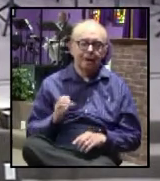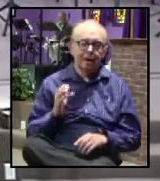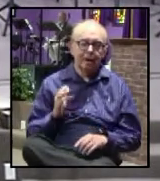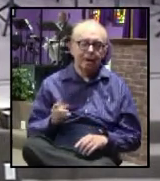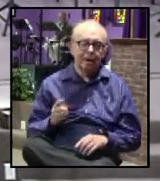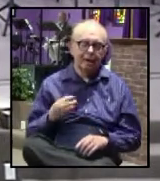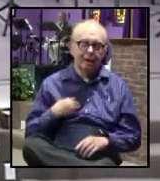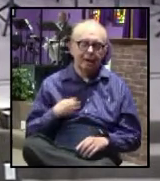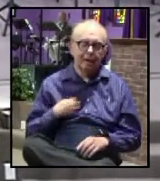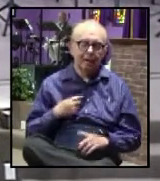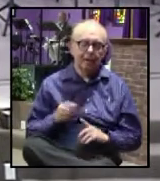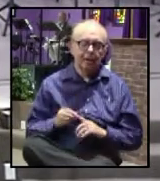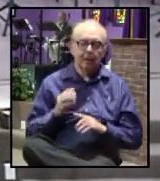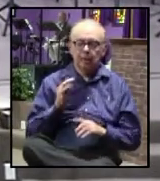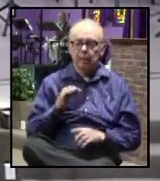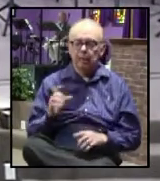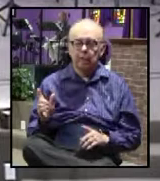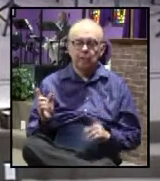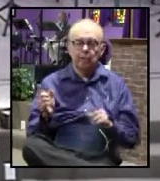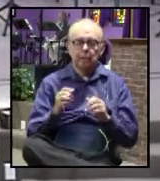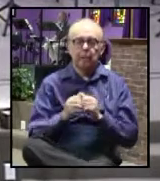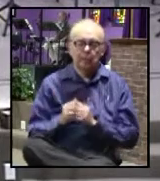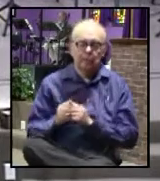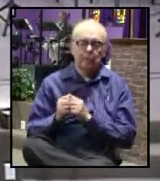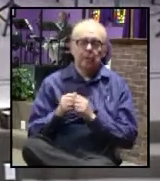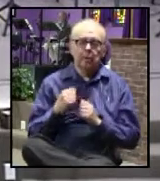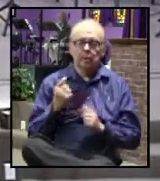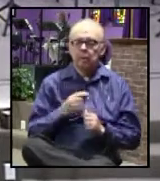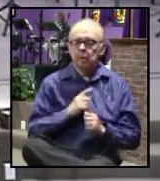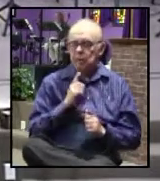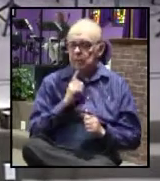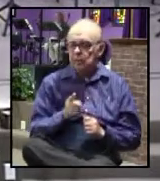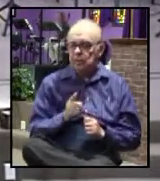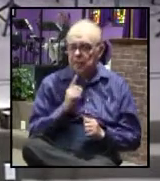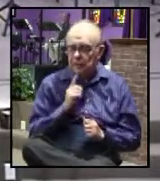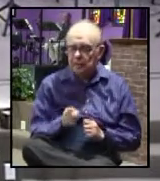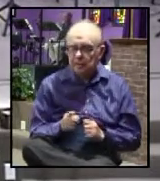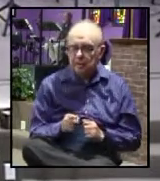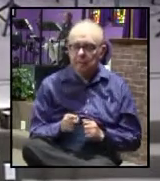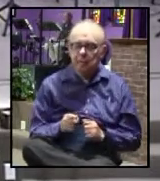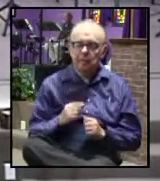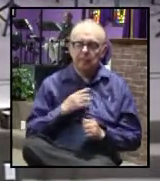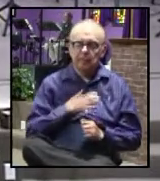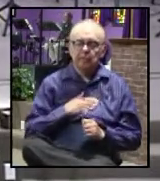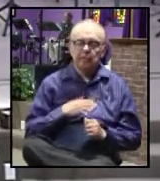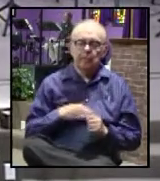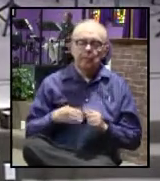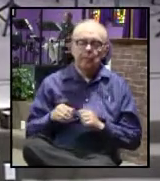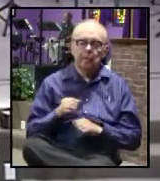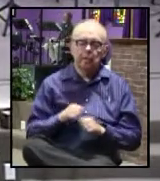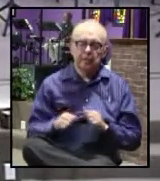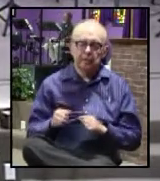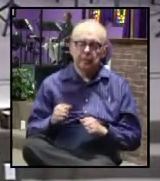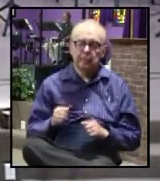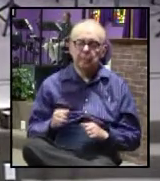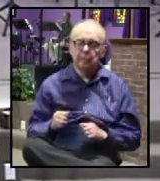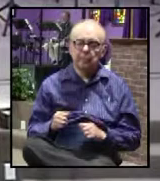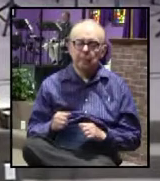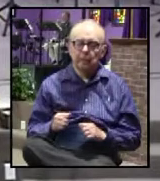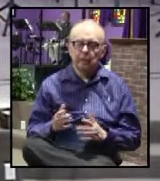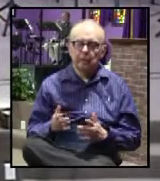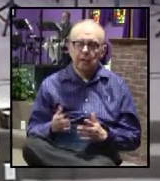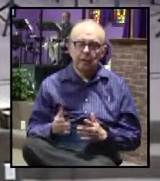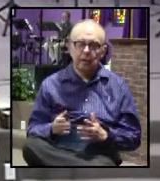And so we have these special meals where we come together and we really, really enjoy one another's company. This